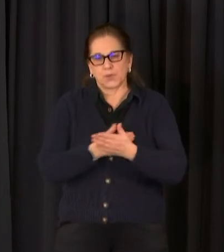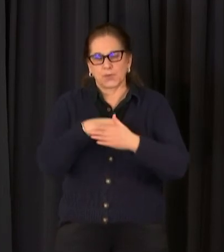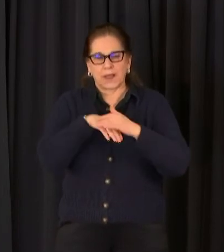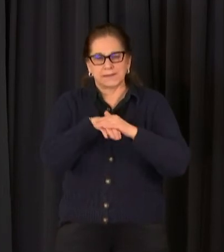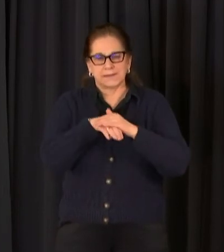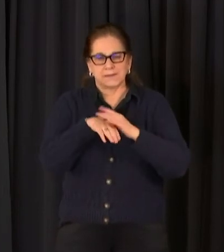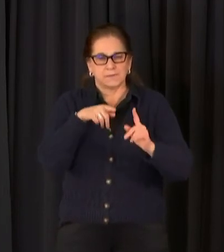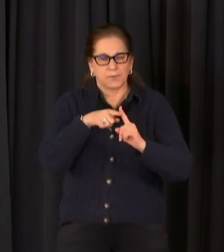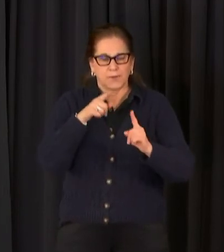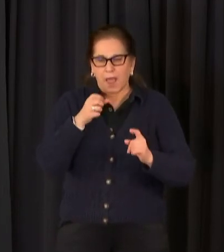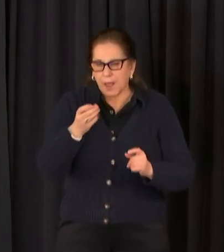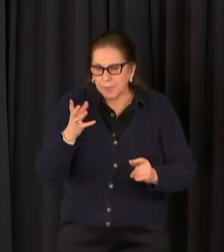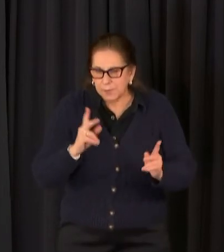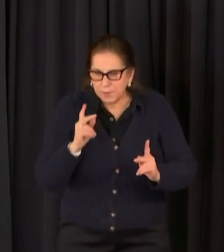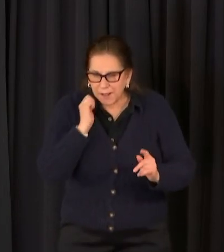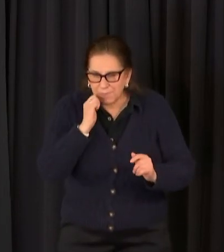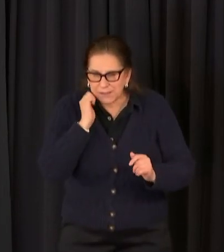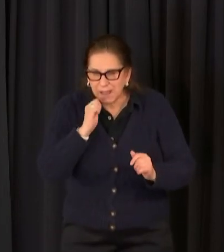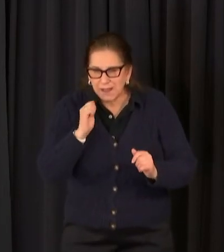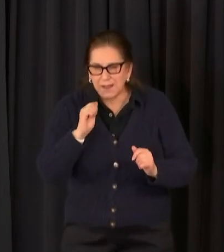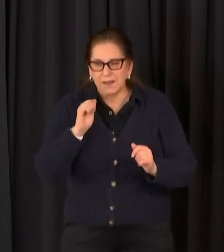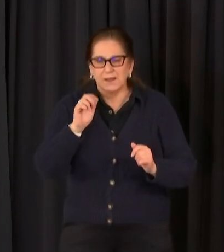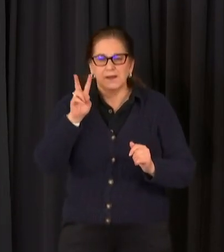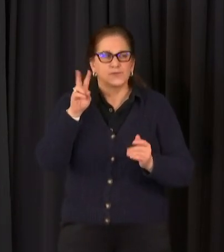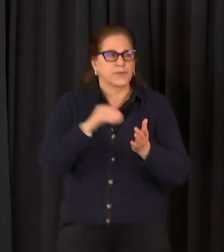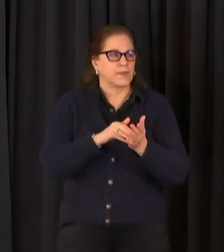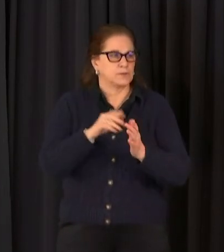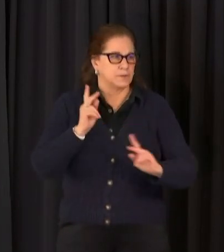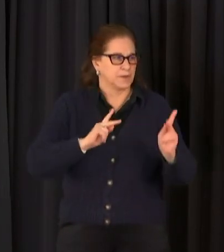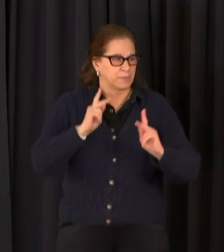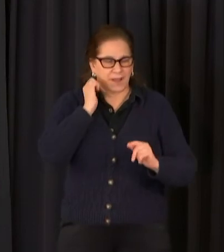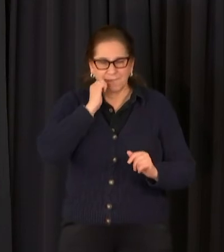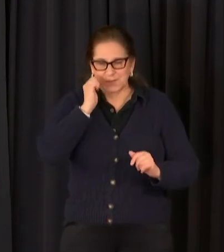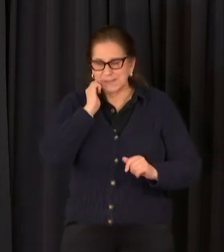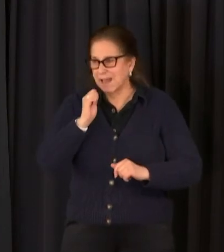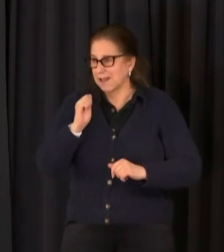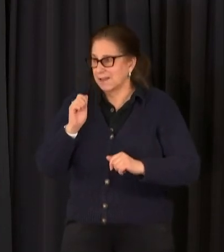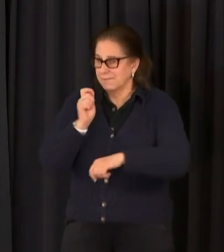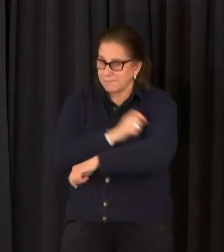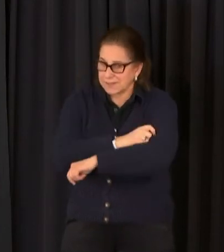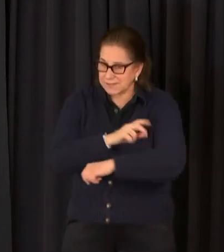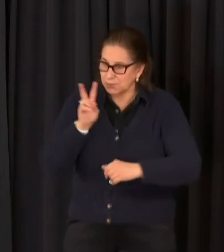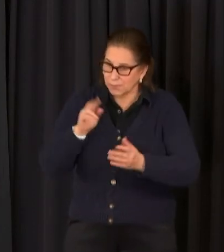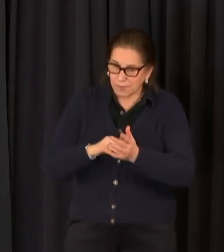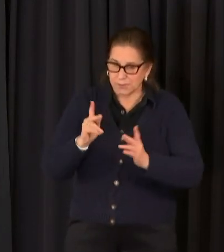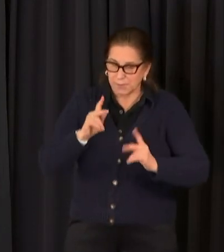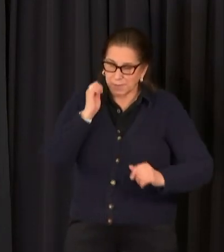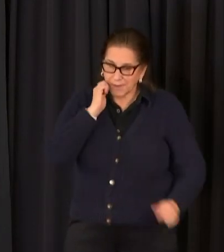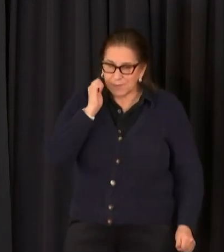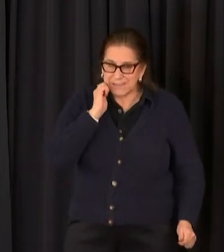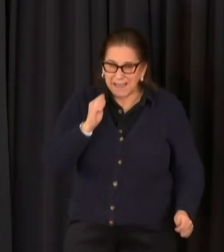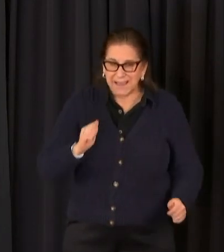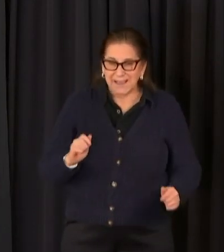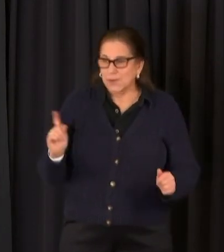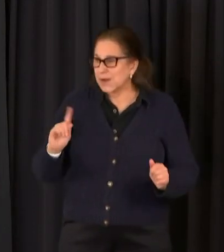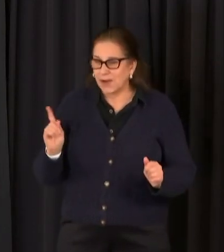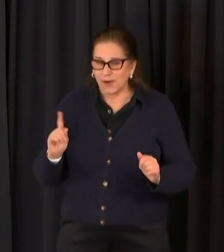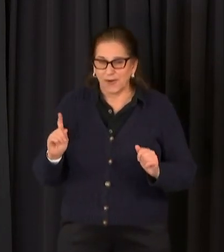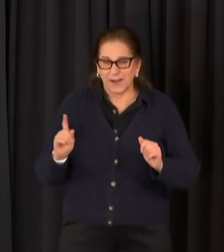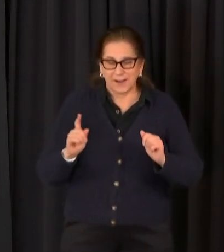2,000 people a day in the district when all of our sites are operational. And the current sites that we have with our